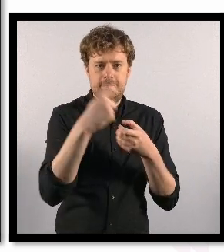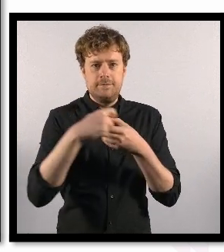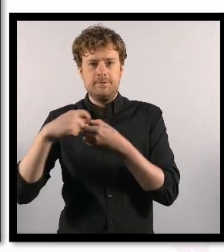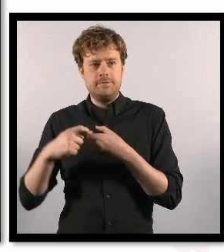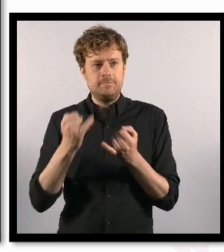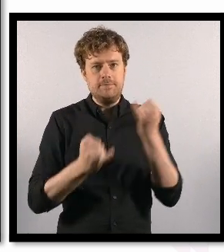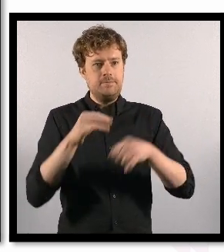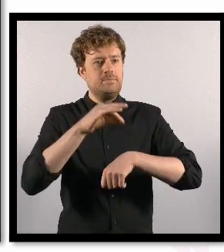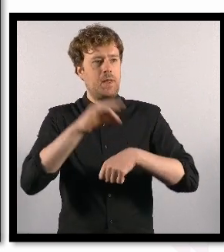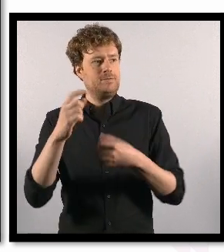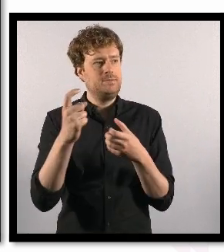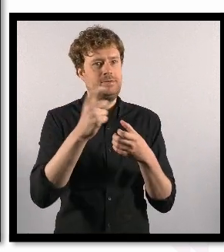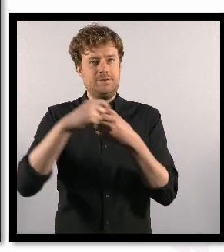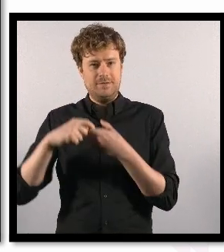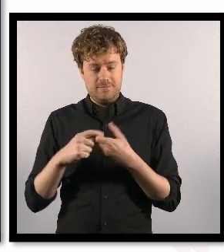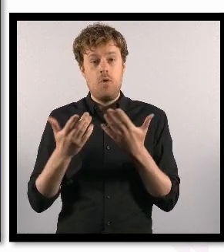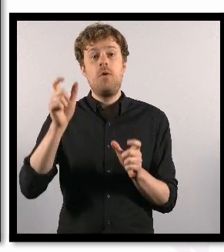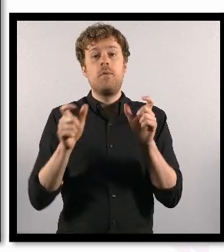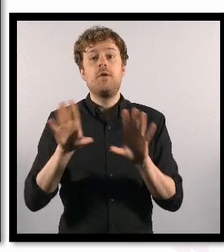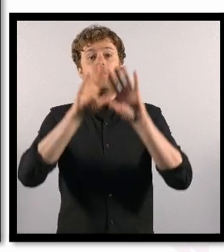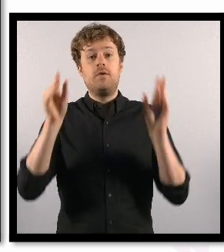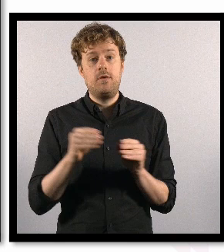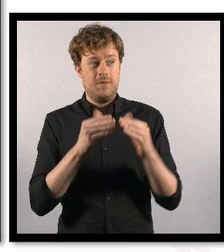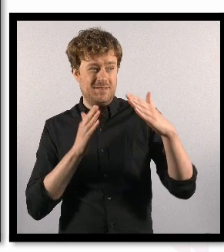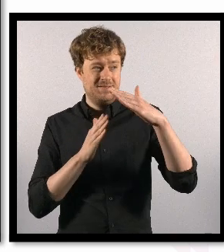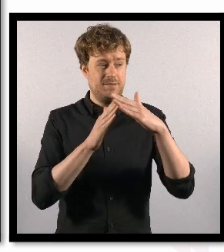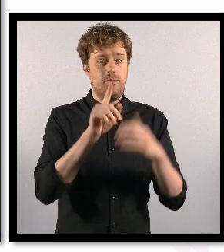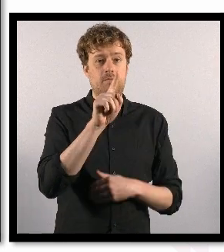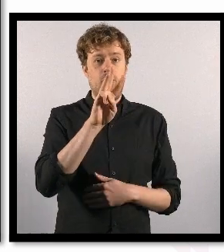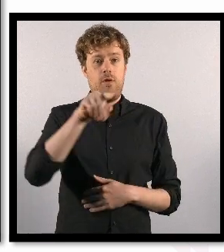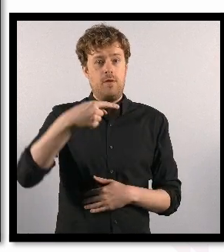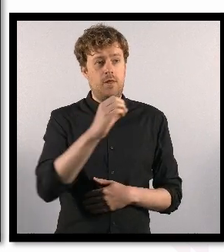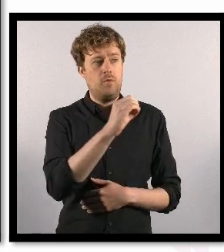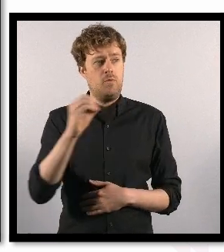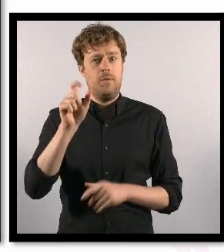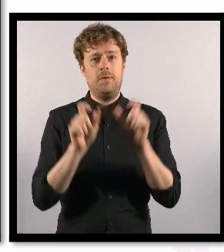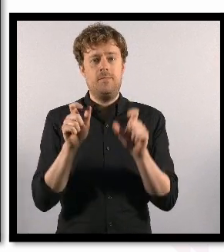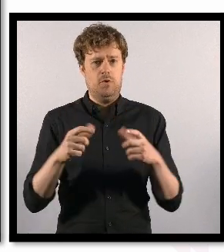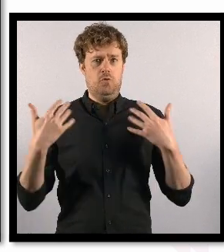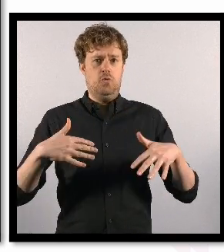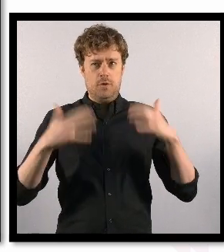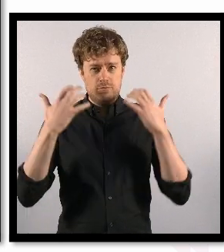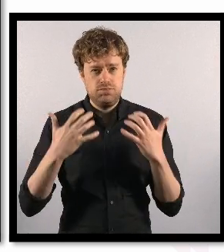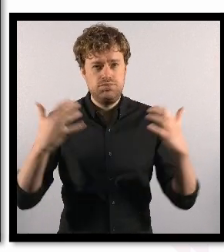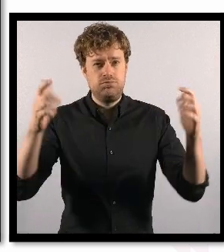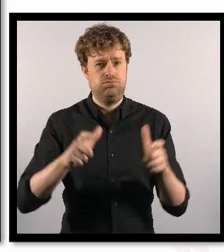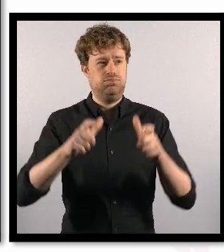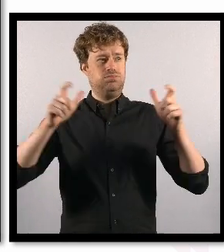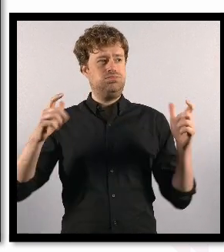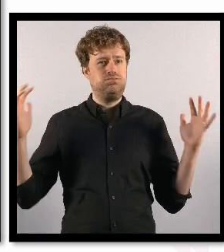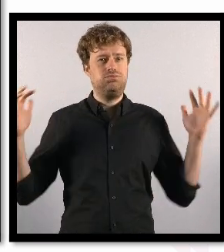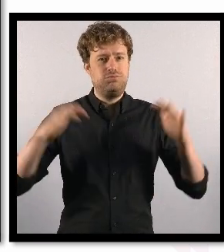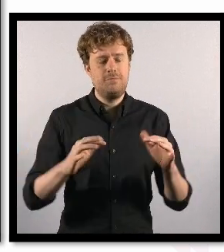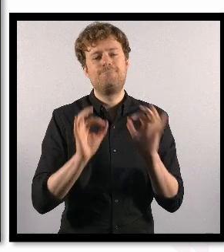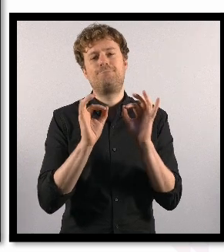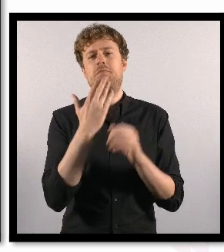KubeCon is going to be very much focused on end users. This job, I have a fun position in talking to a lot of